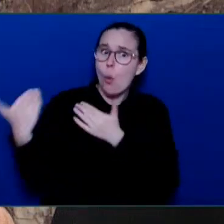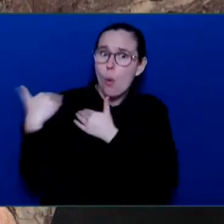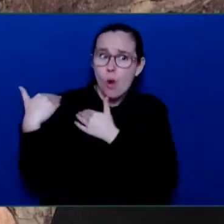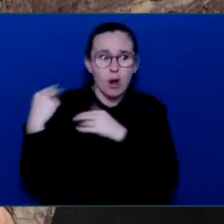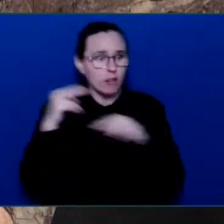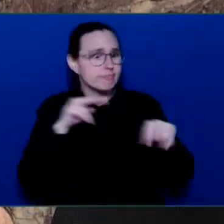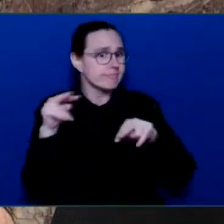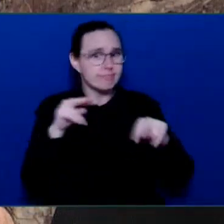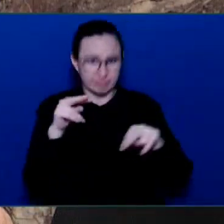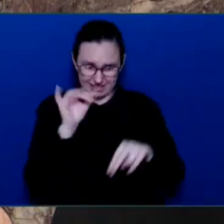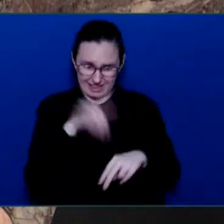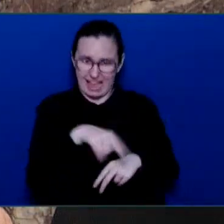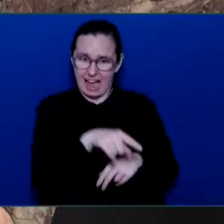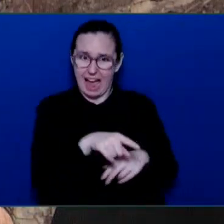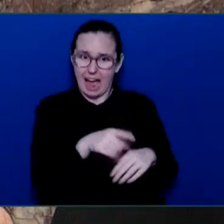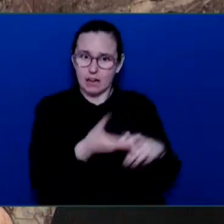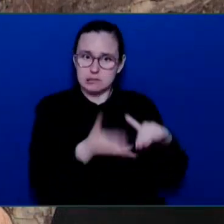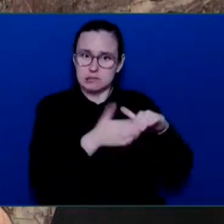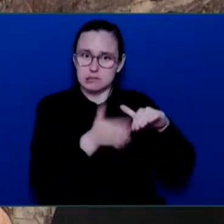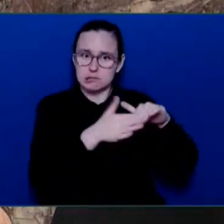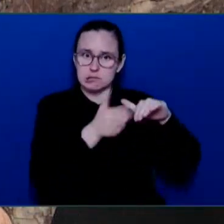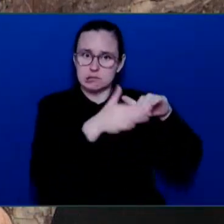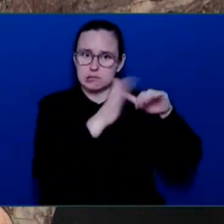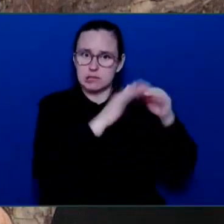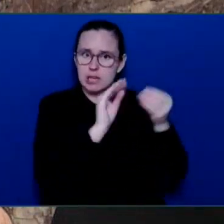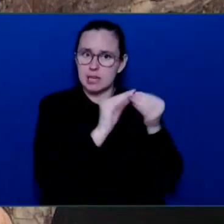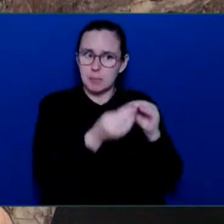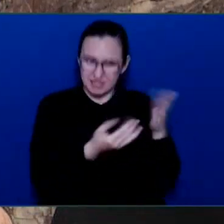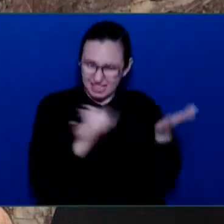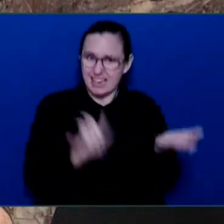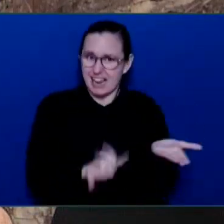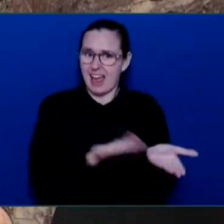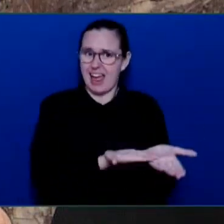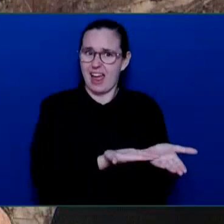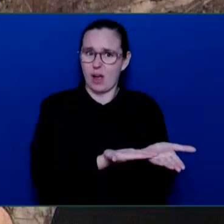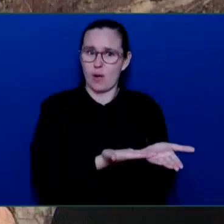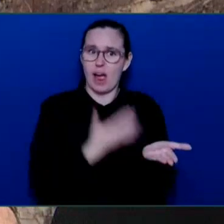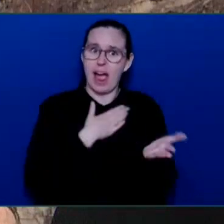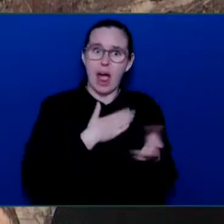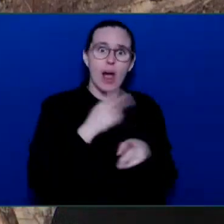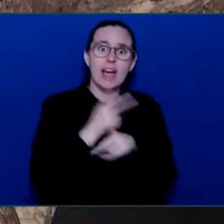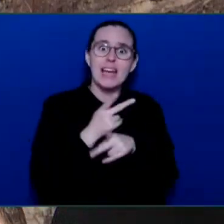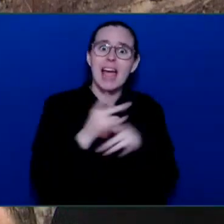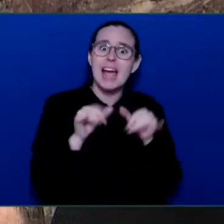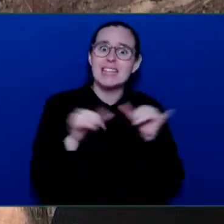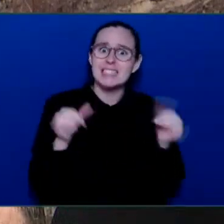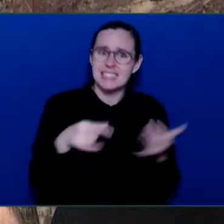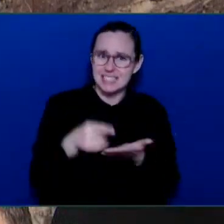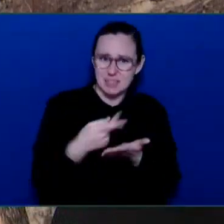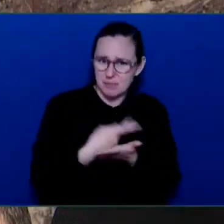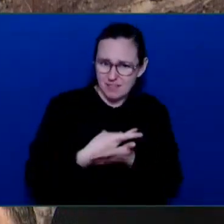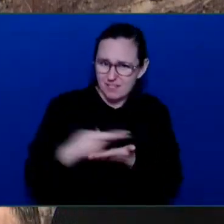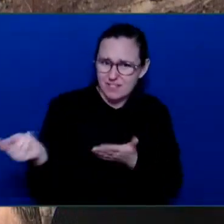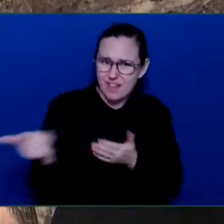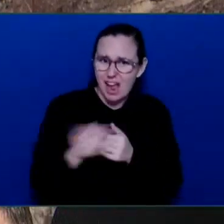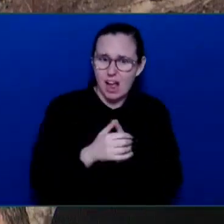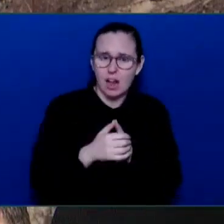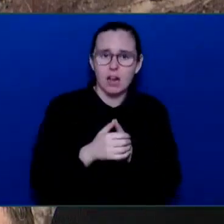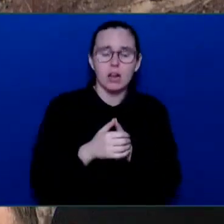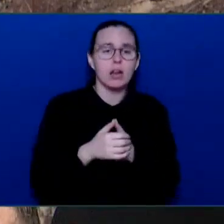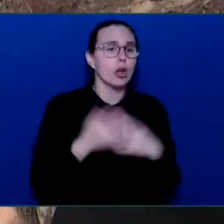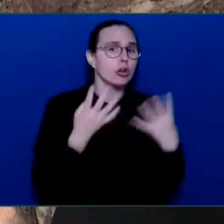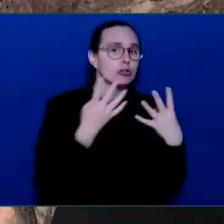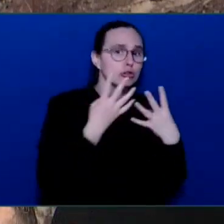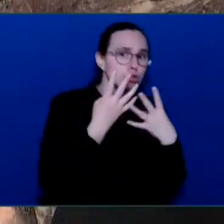And the minister can say what he will, but when we look at the failed screening numbers for people who are traveling to the United States, the major reason